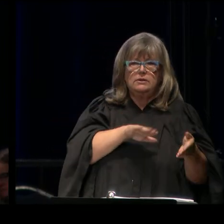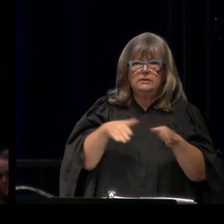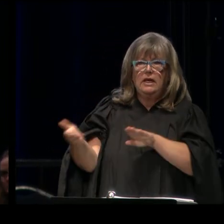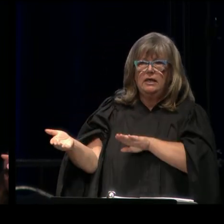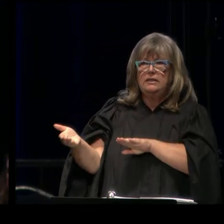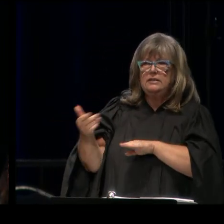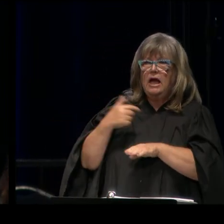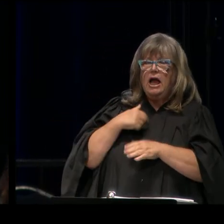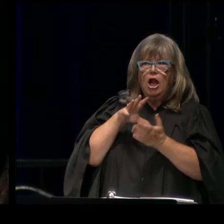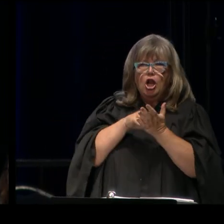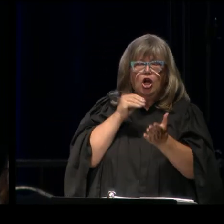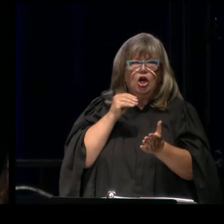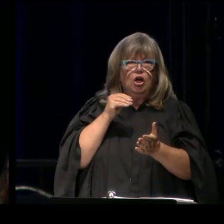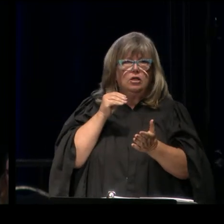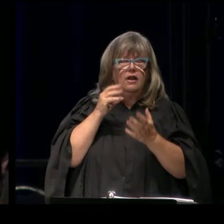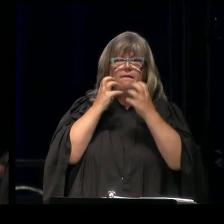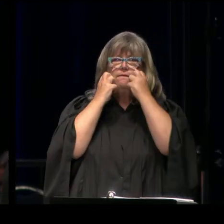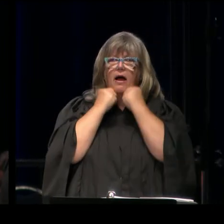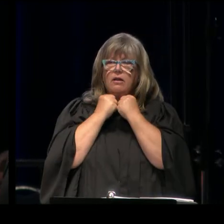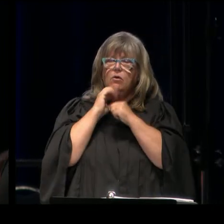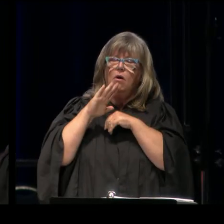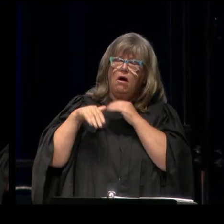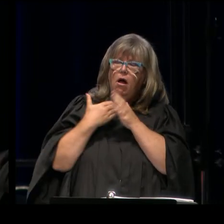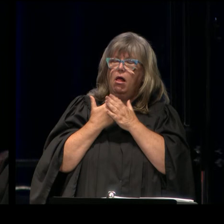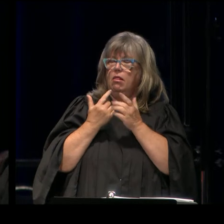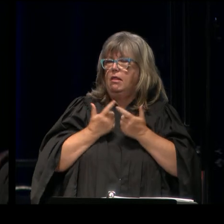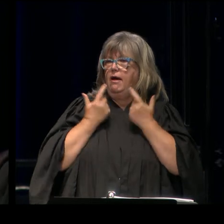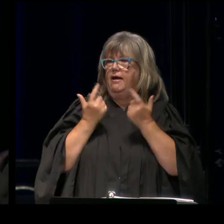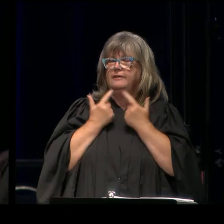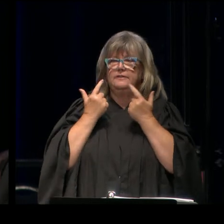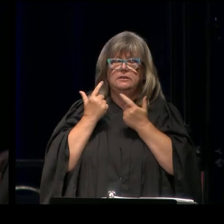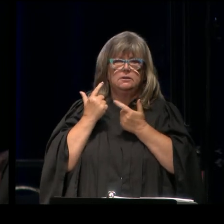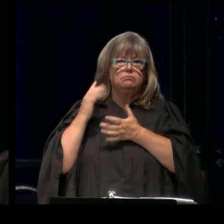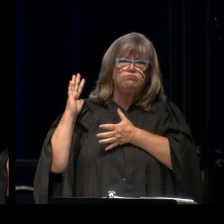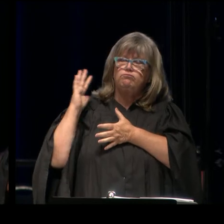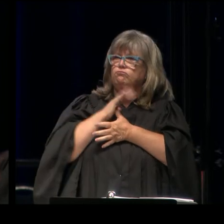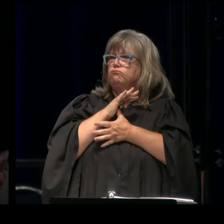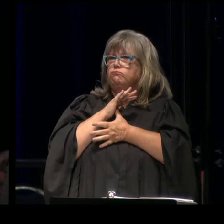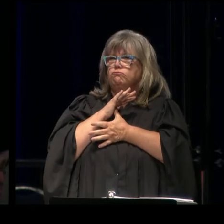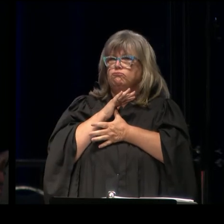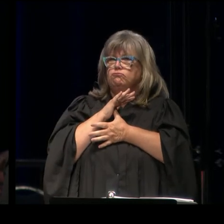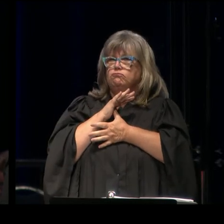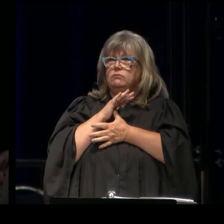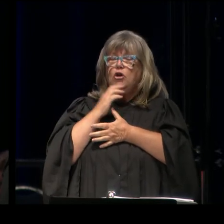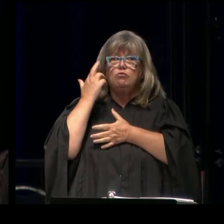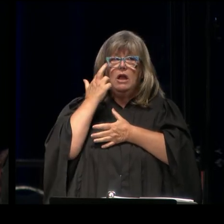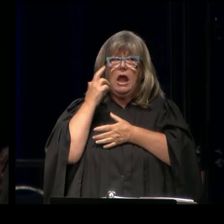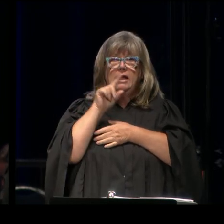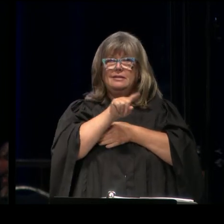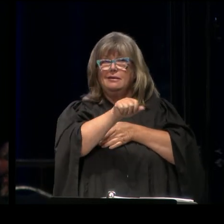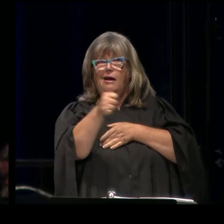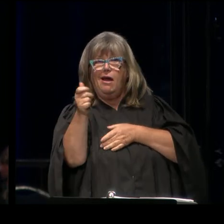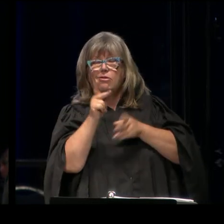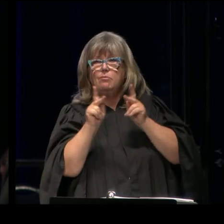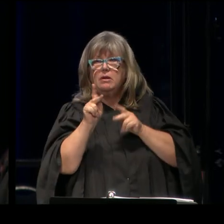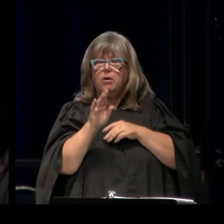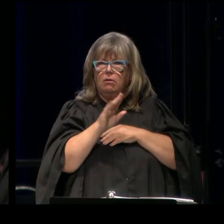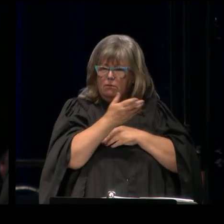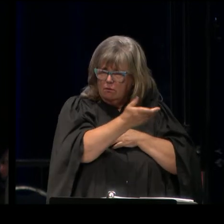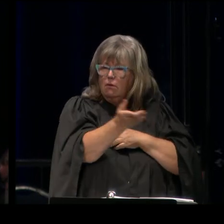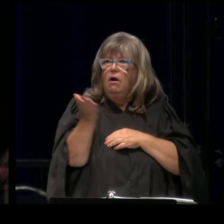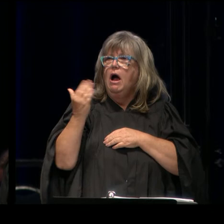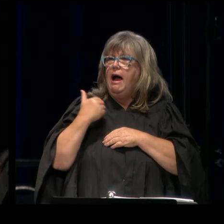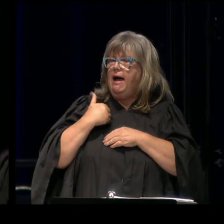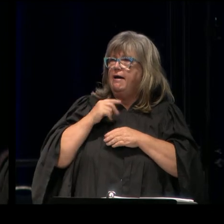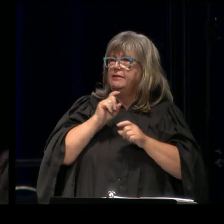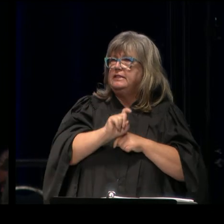all lives immensely, and to realize that others have needs and sufferings that